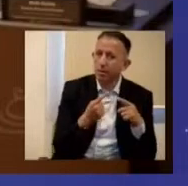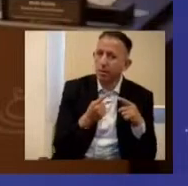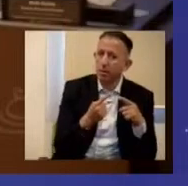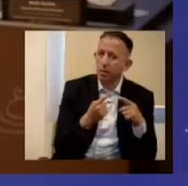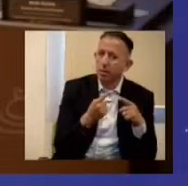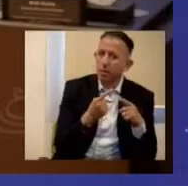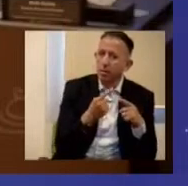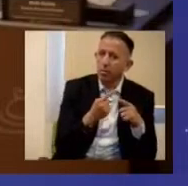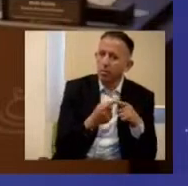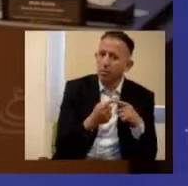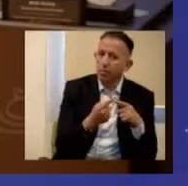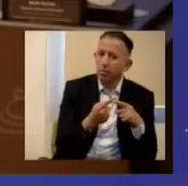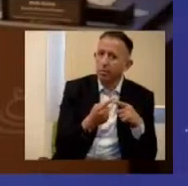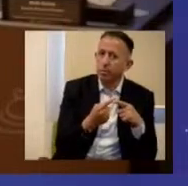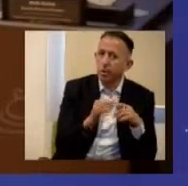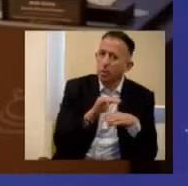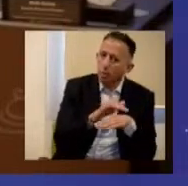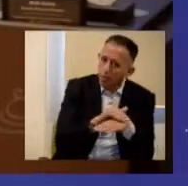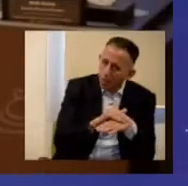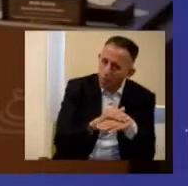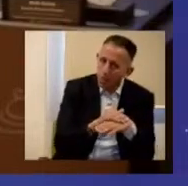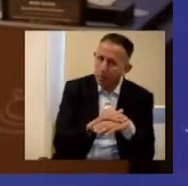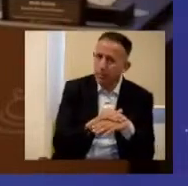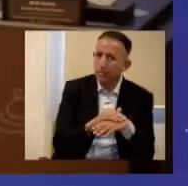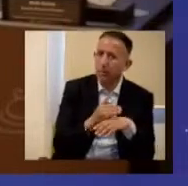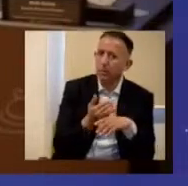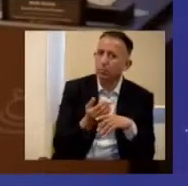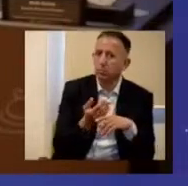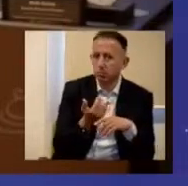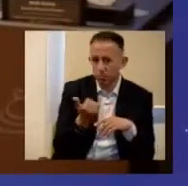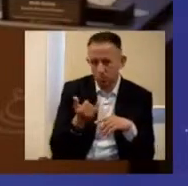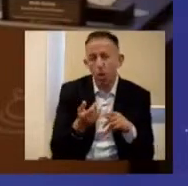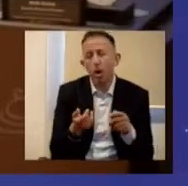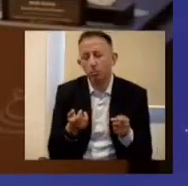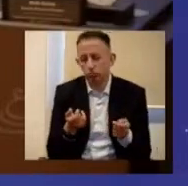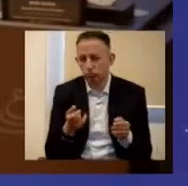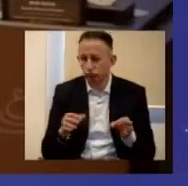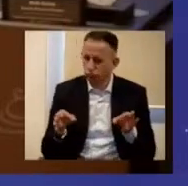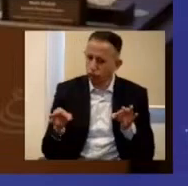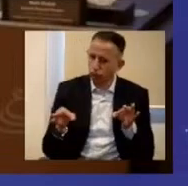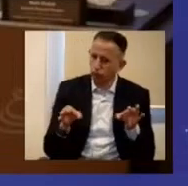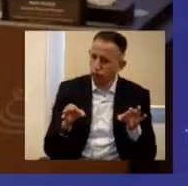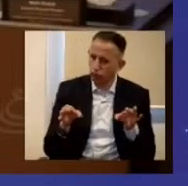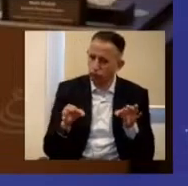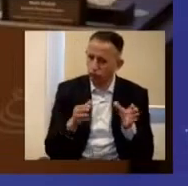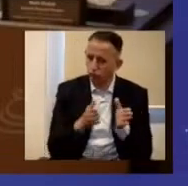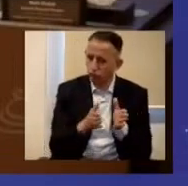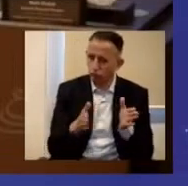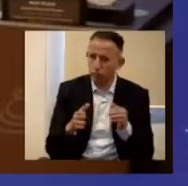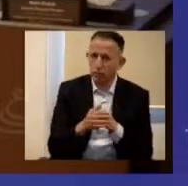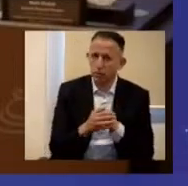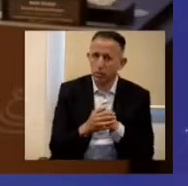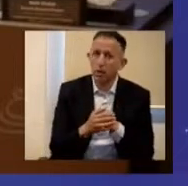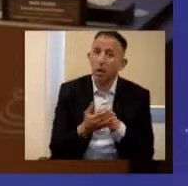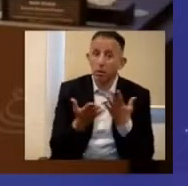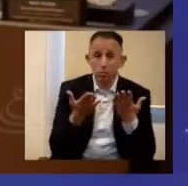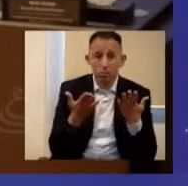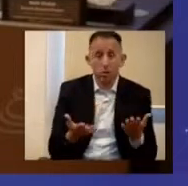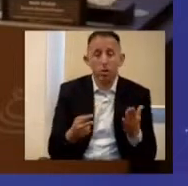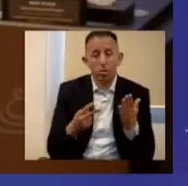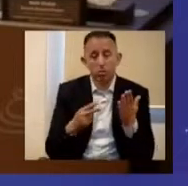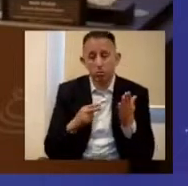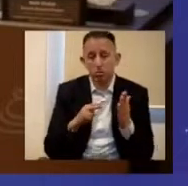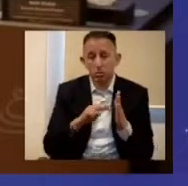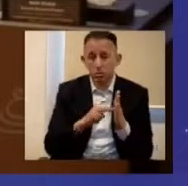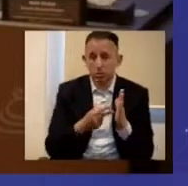And the fact that today techniques is ahead of science has also to take into account the fact that